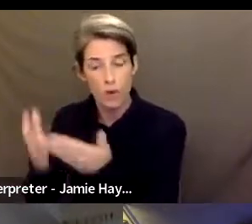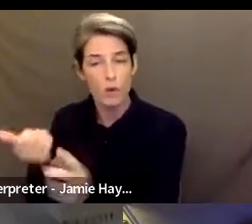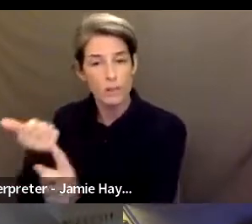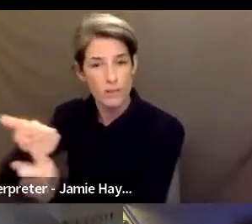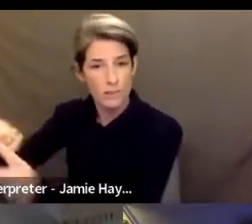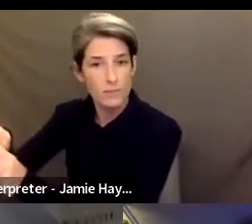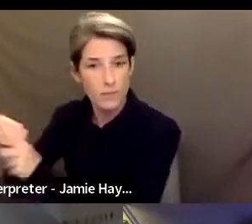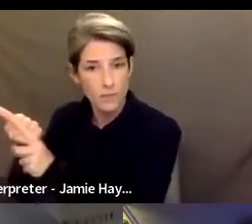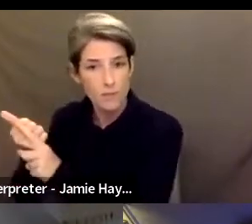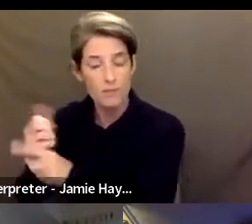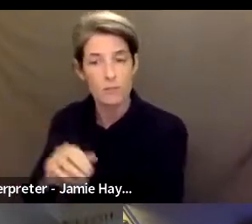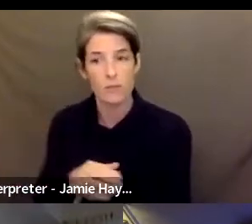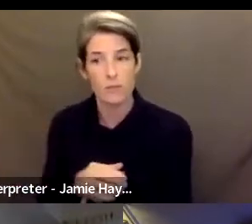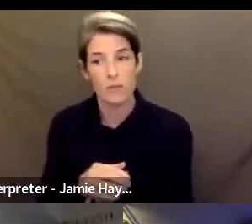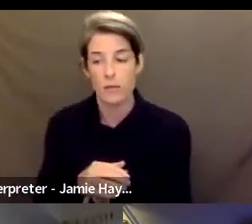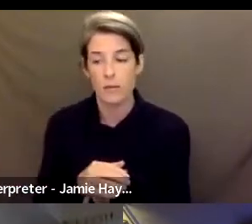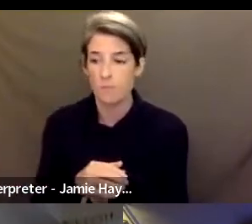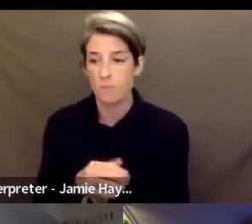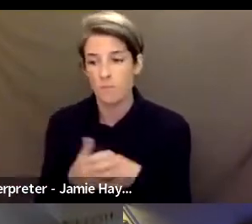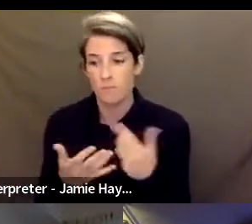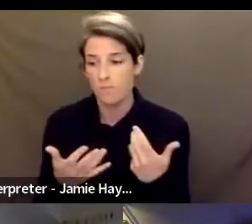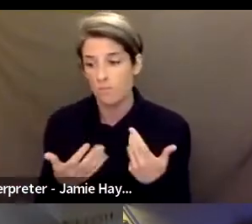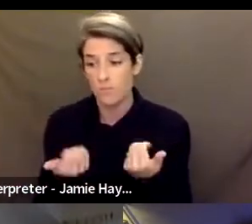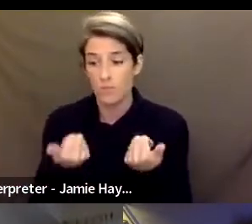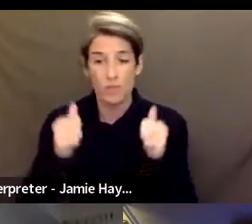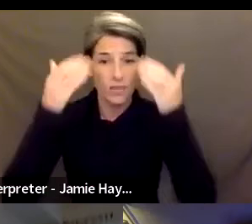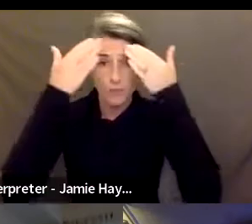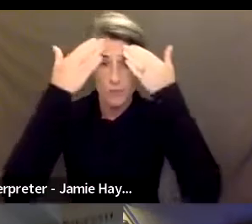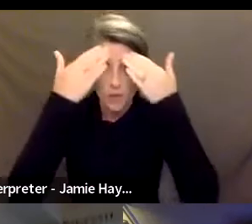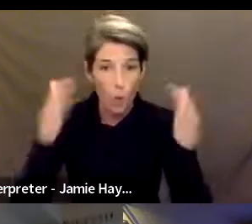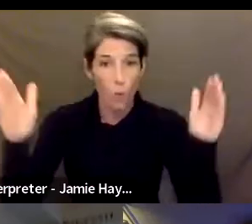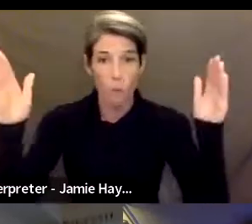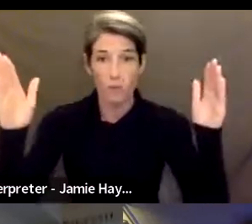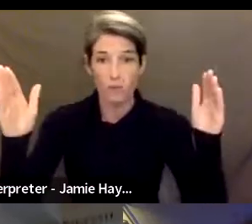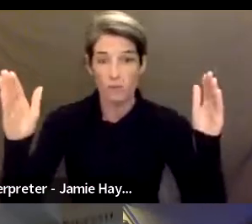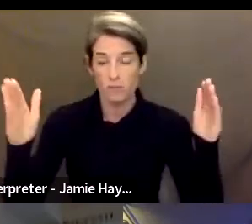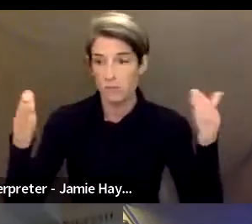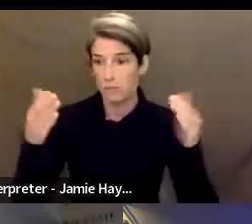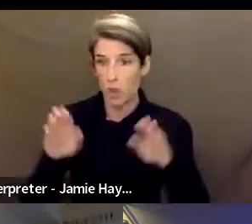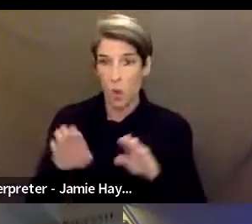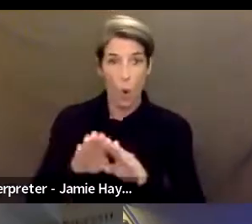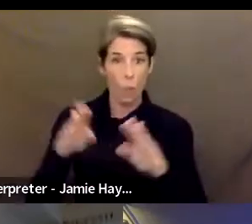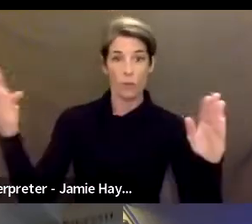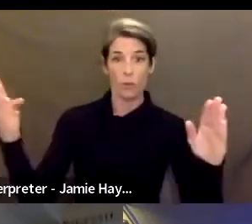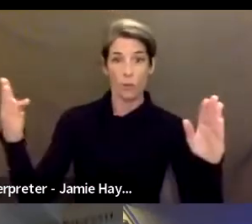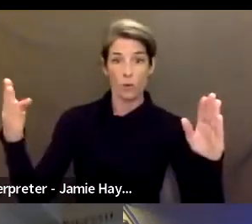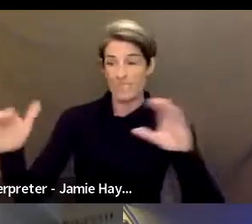And just trying to be open, like open doors, open email, truly.